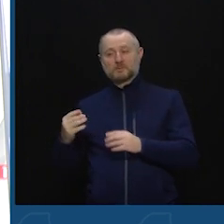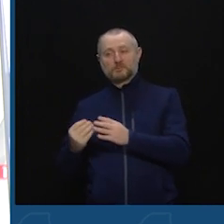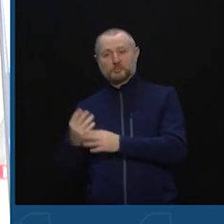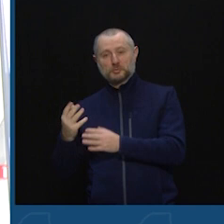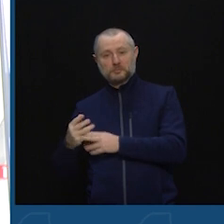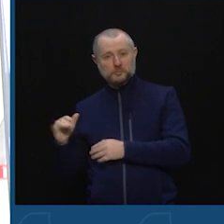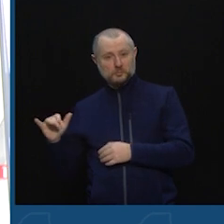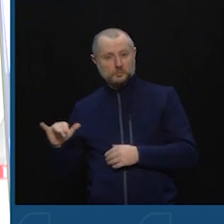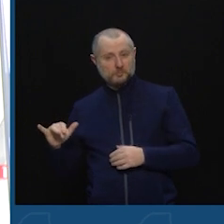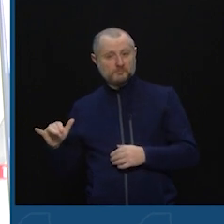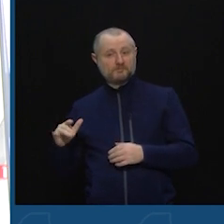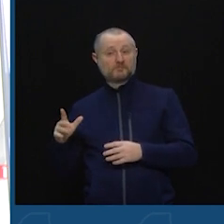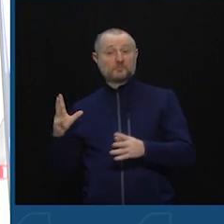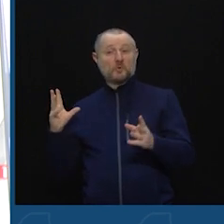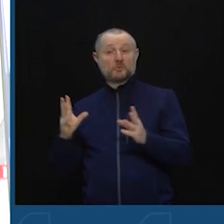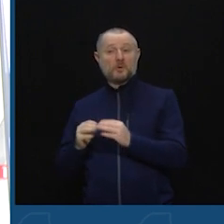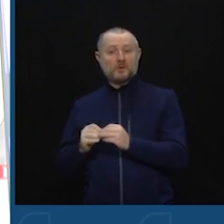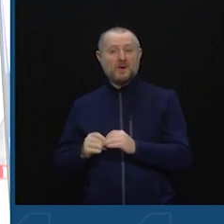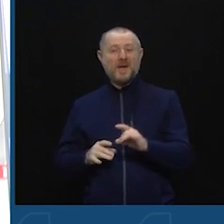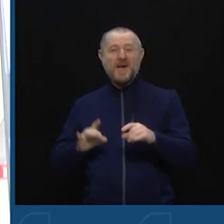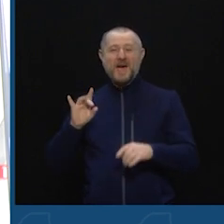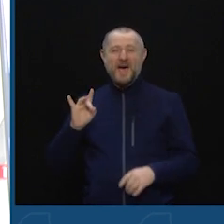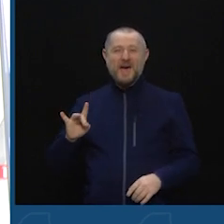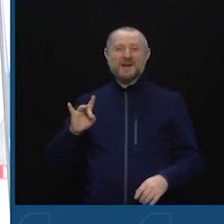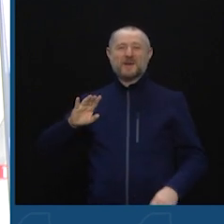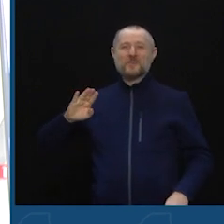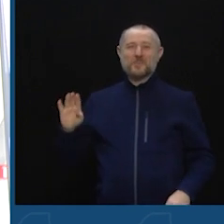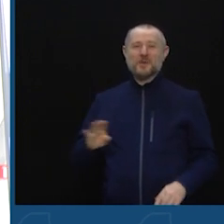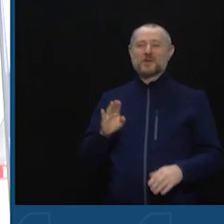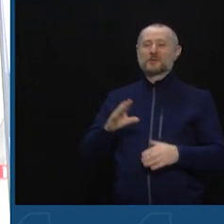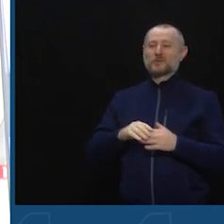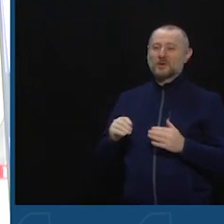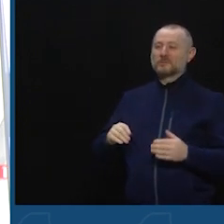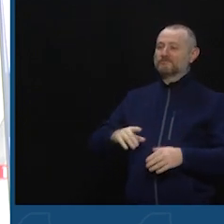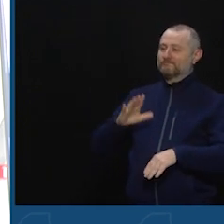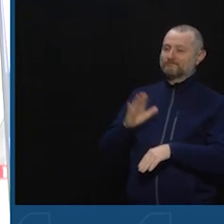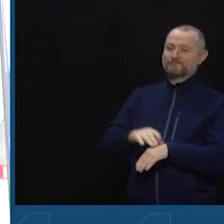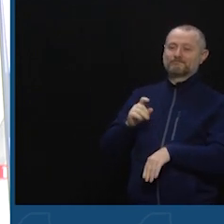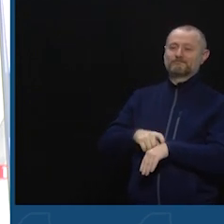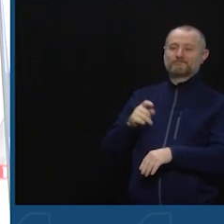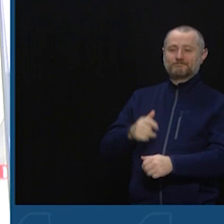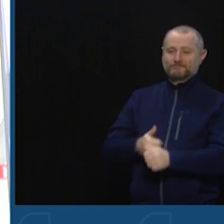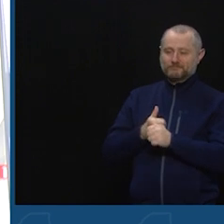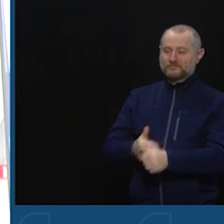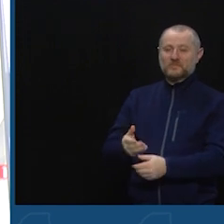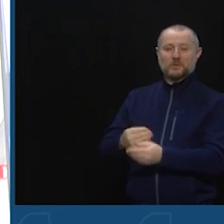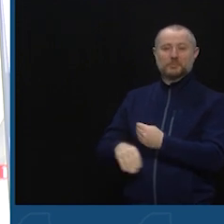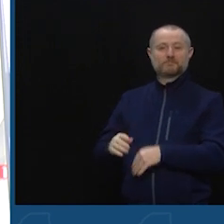total LaGuardia project of $8 billion on time and on budget.